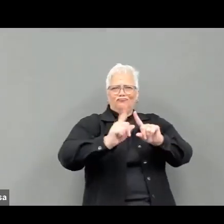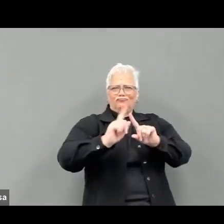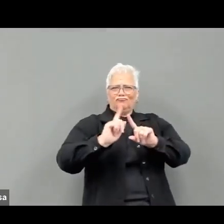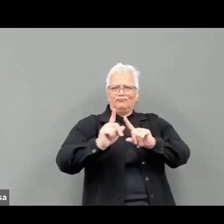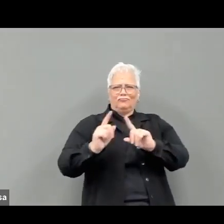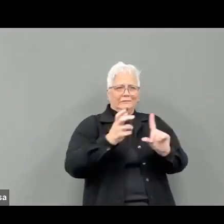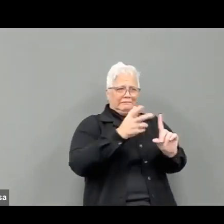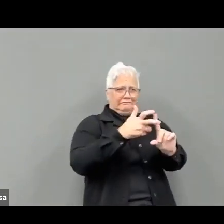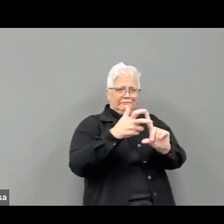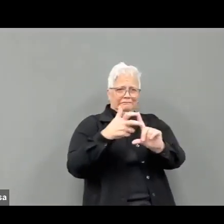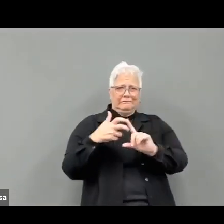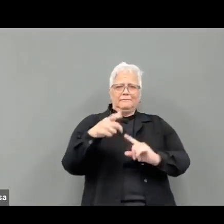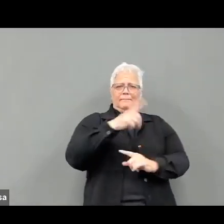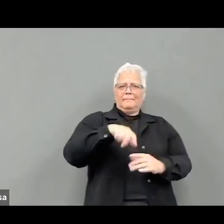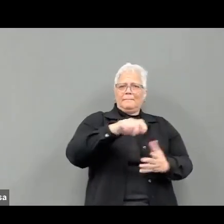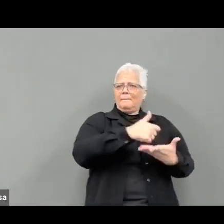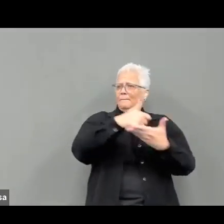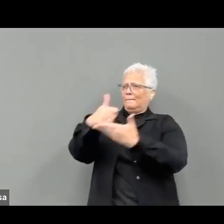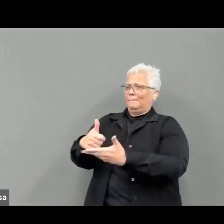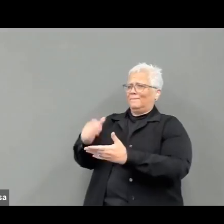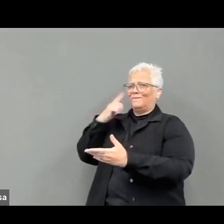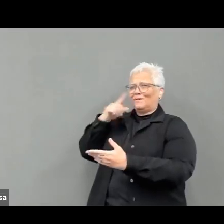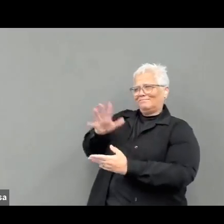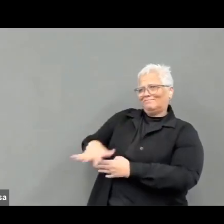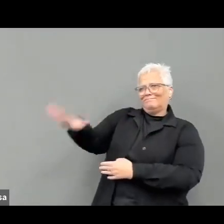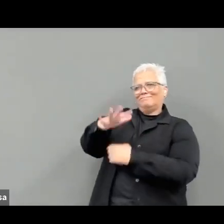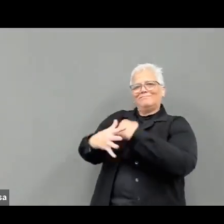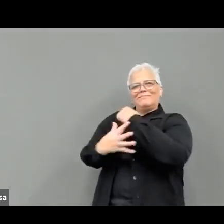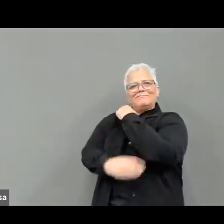populations in Tulsa in greatest need of getting this